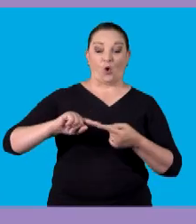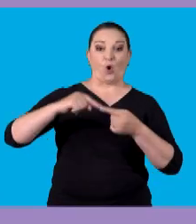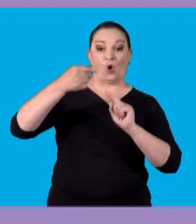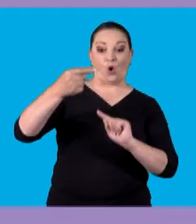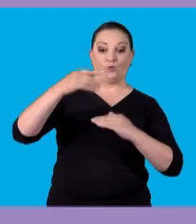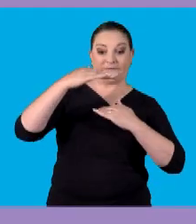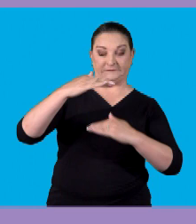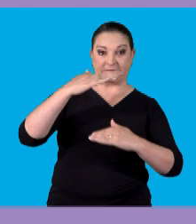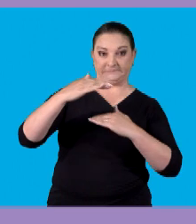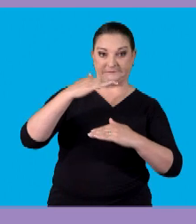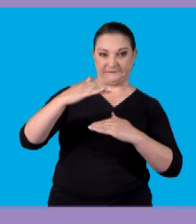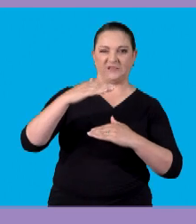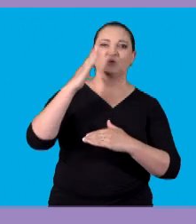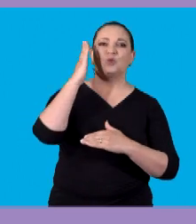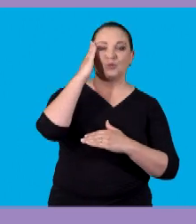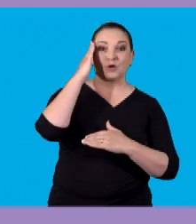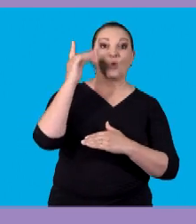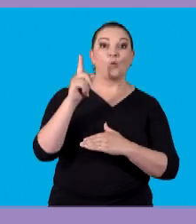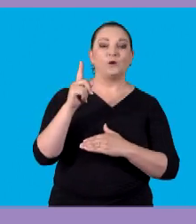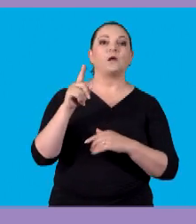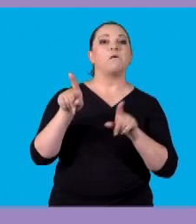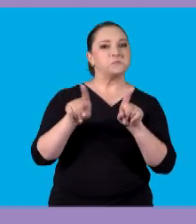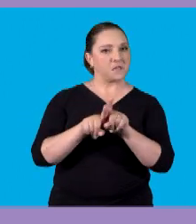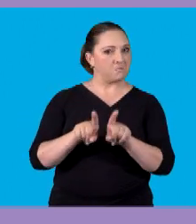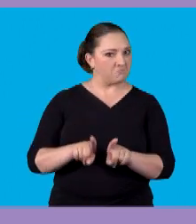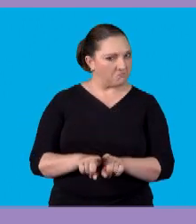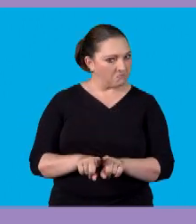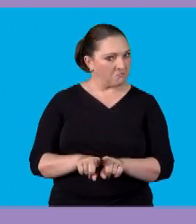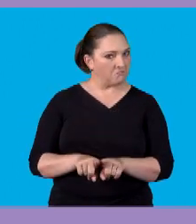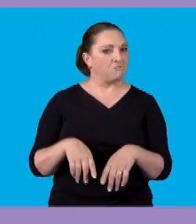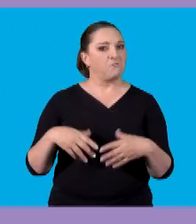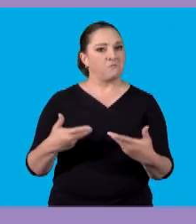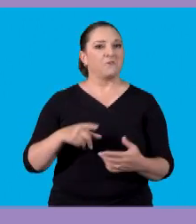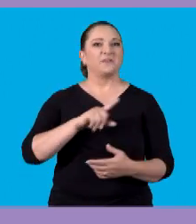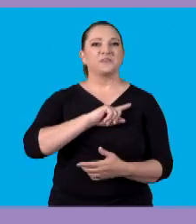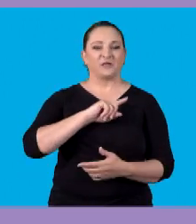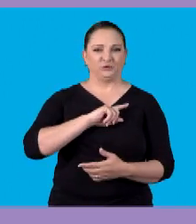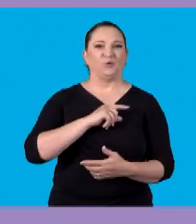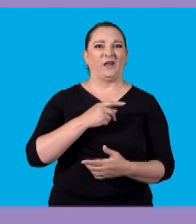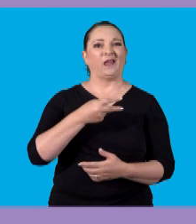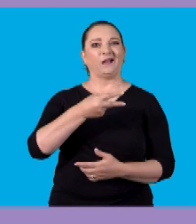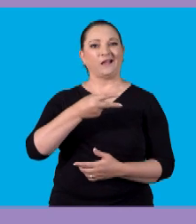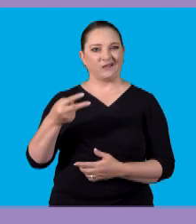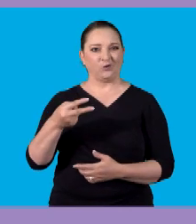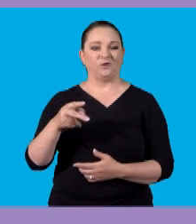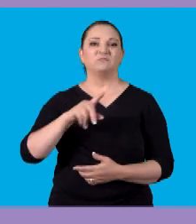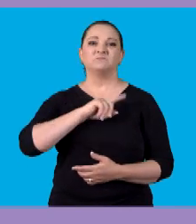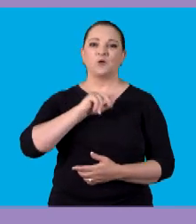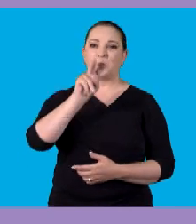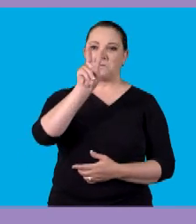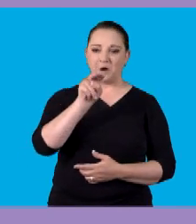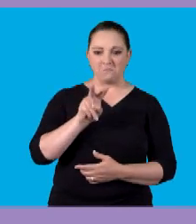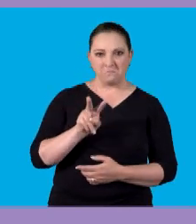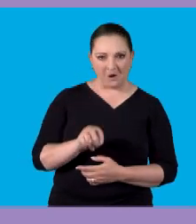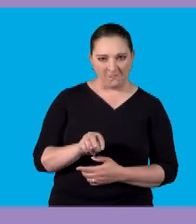Now we know that the opposite sides are equal. So, of course, that is the symbol that we use to show